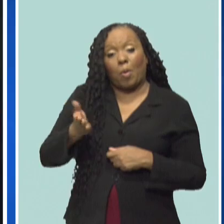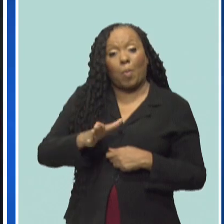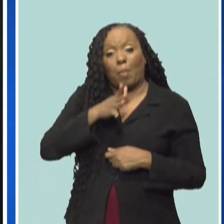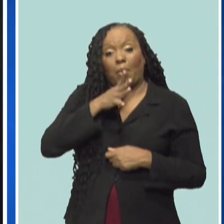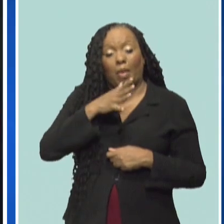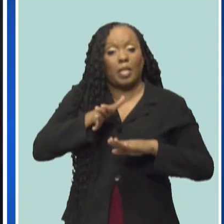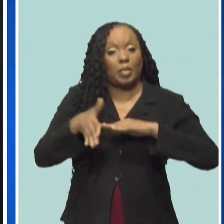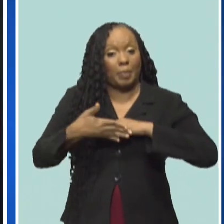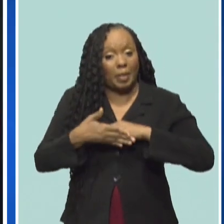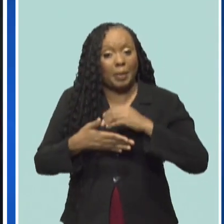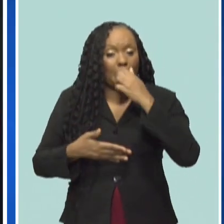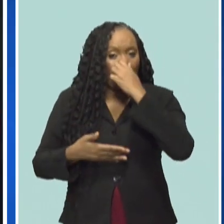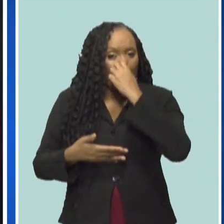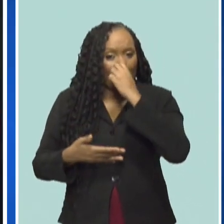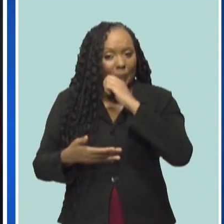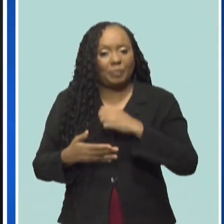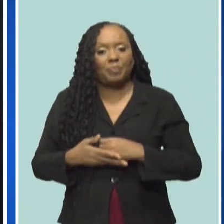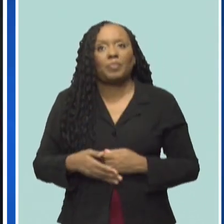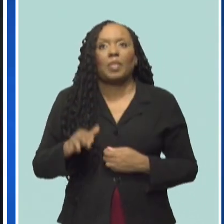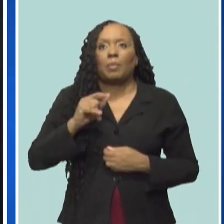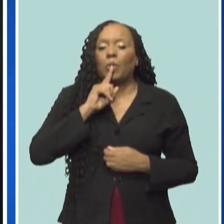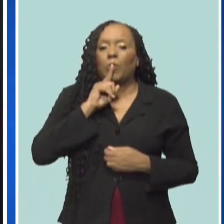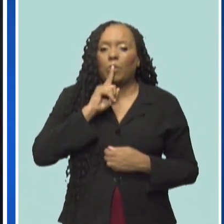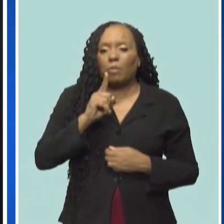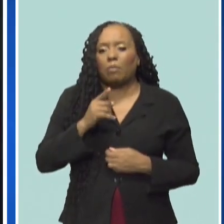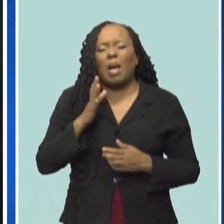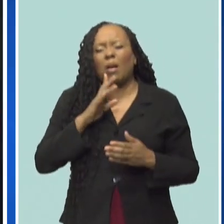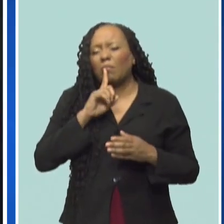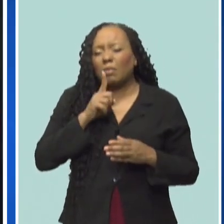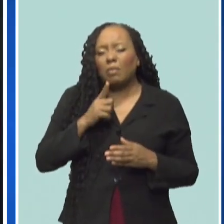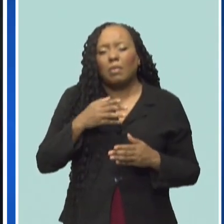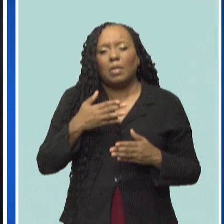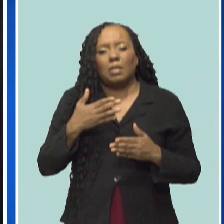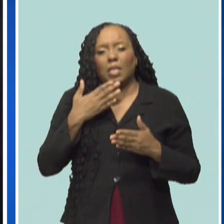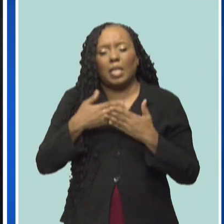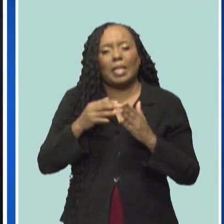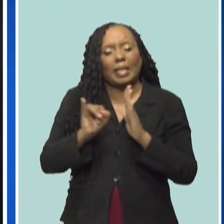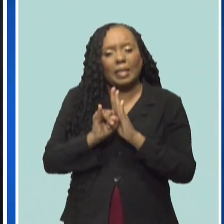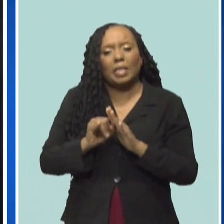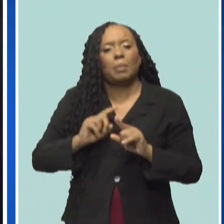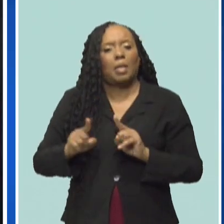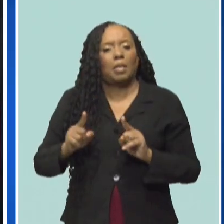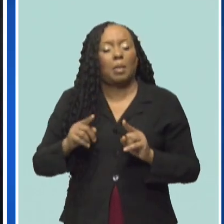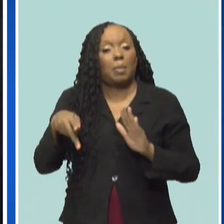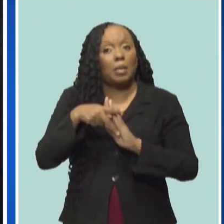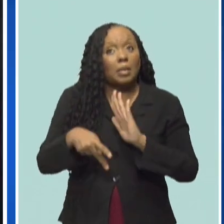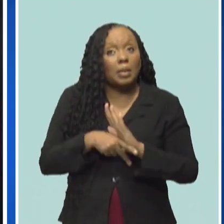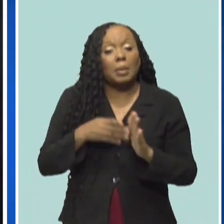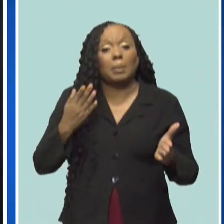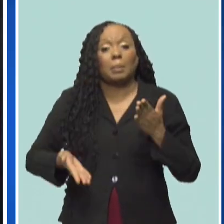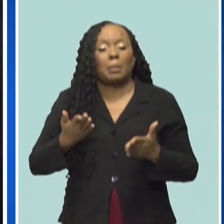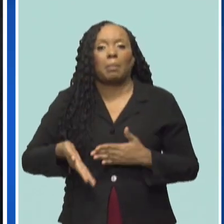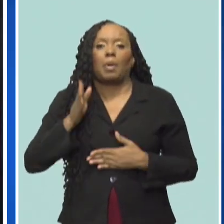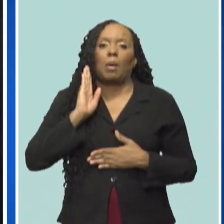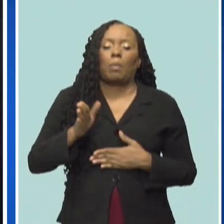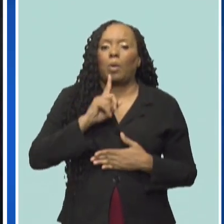celebrate. So that would be the Kamala Harris victory. Policy-wise, I don't expect any significant changes. My expectation is that she will probably lean more